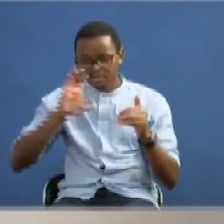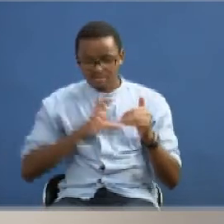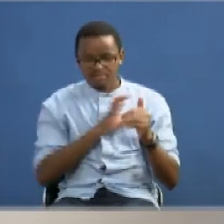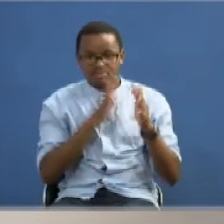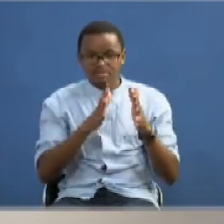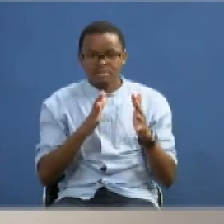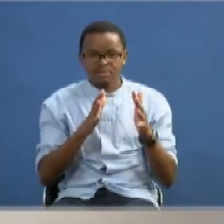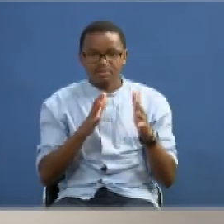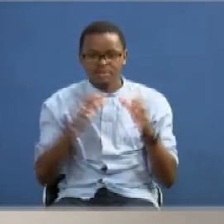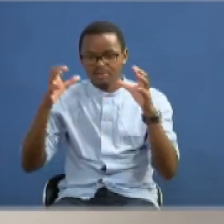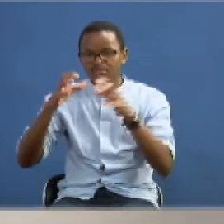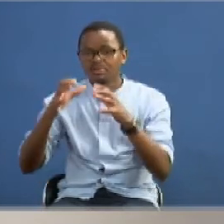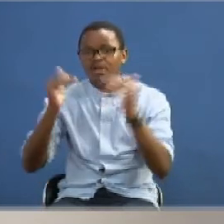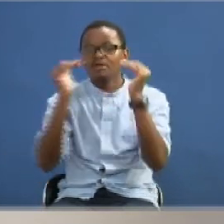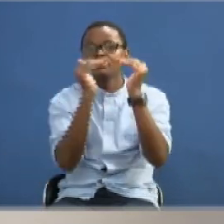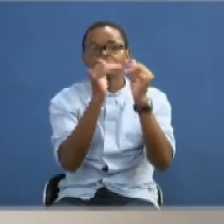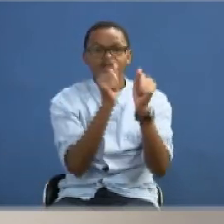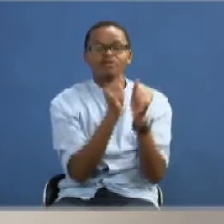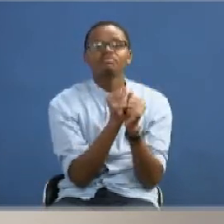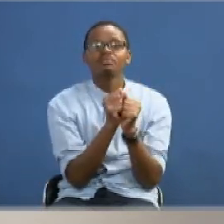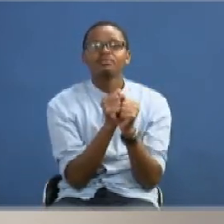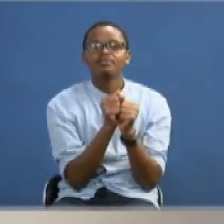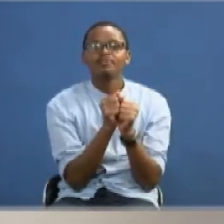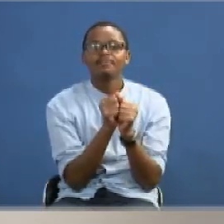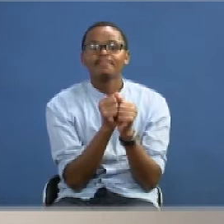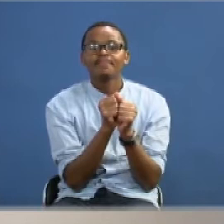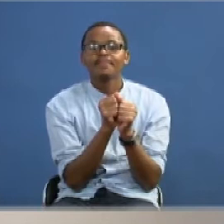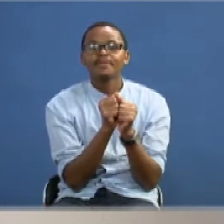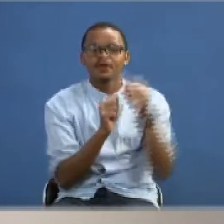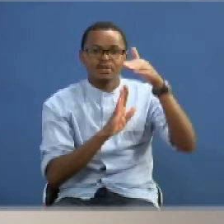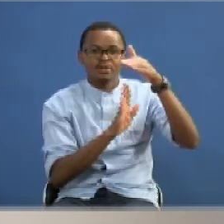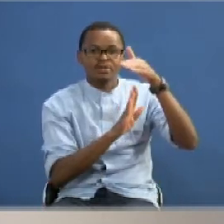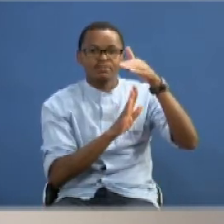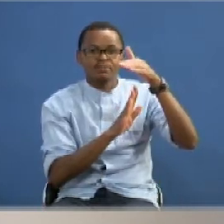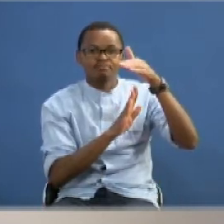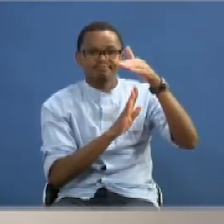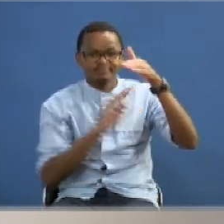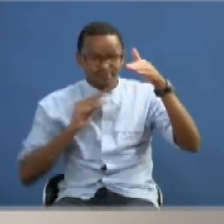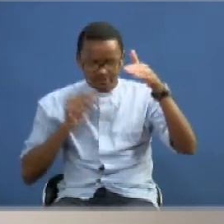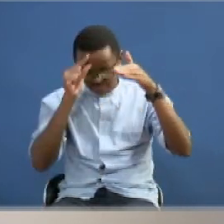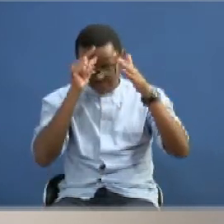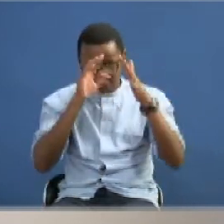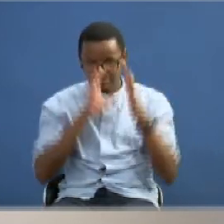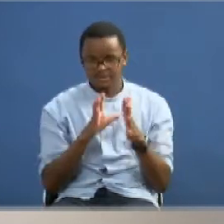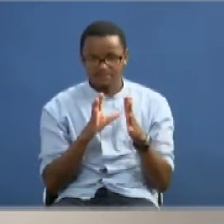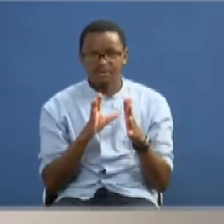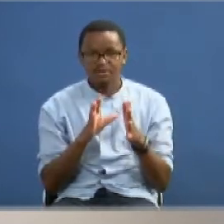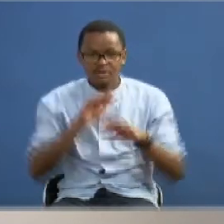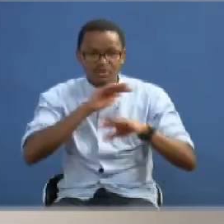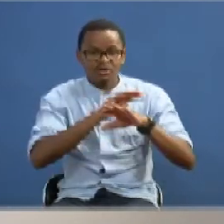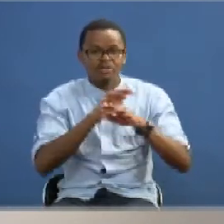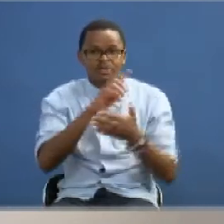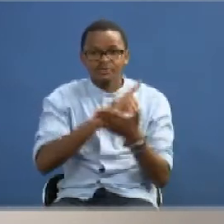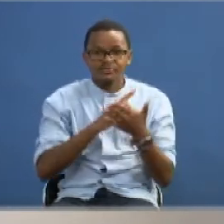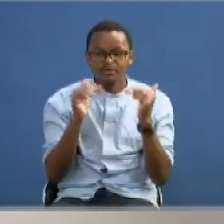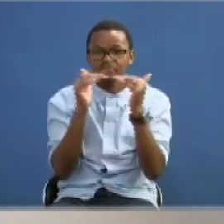commissioner, committees at sub-county level with the deputy county commissioners, and committees at the ward or divisional